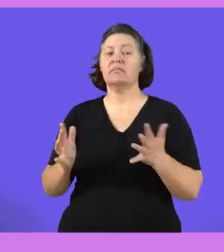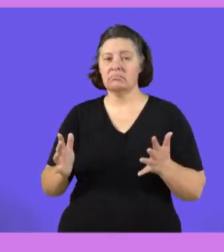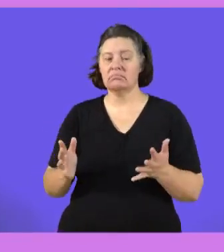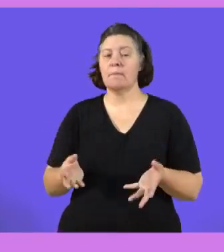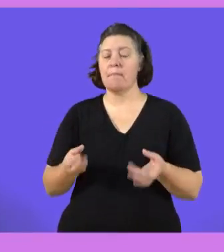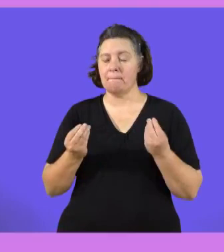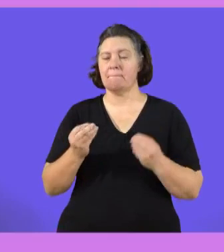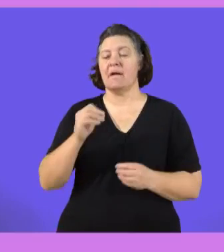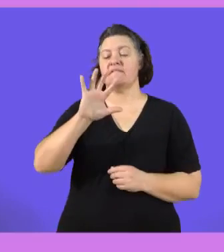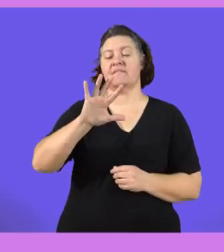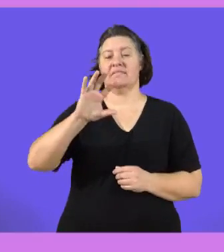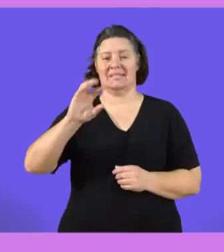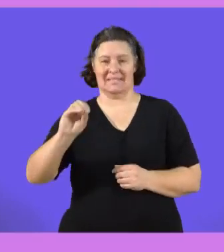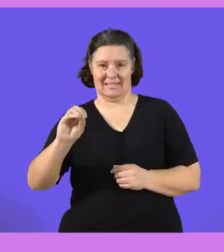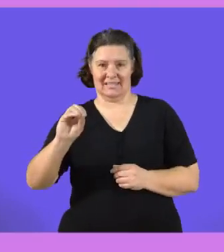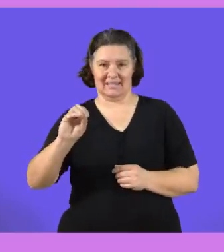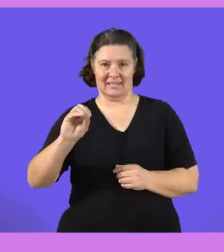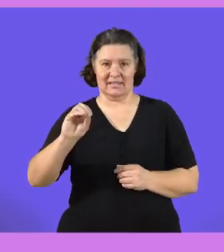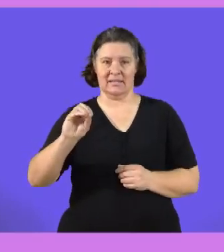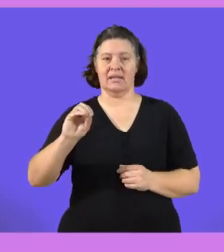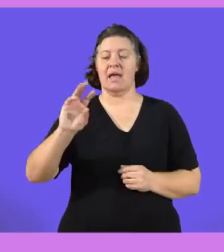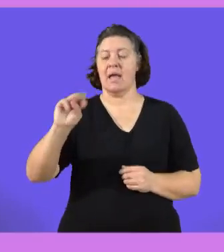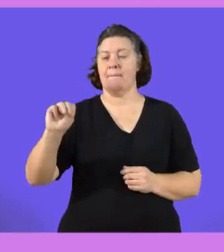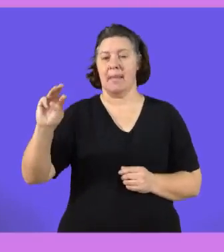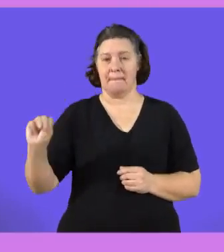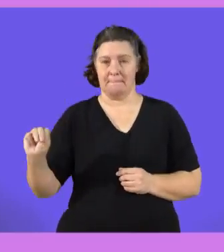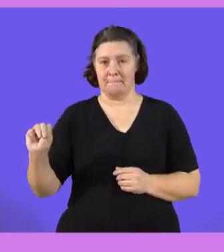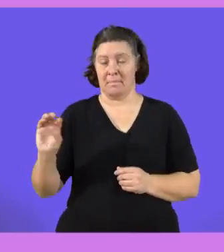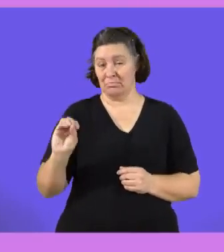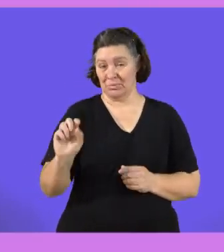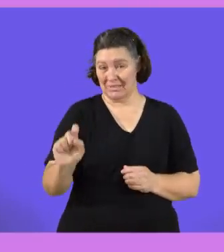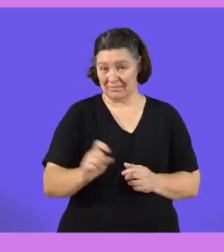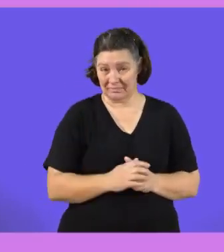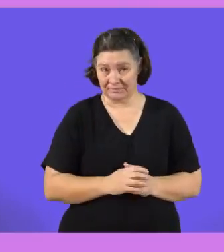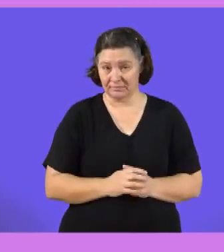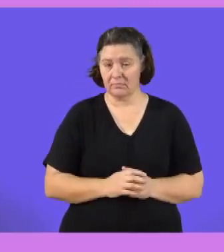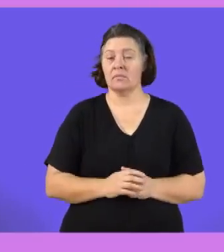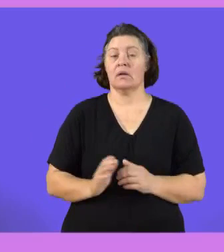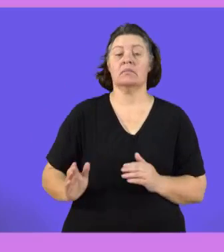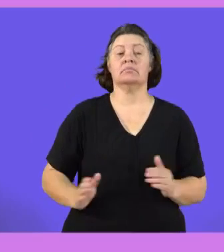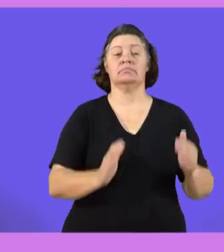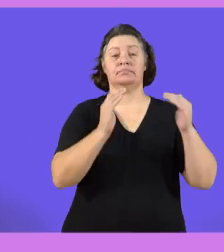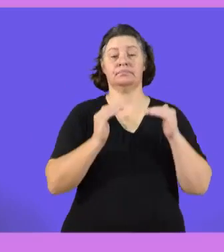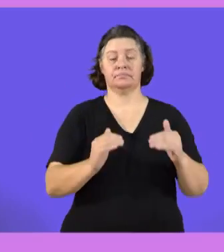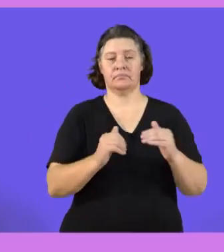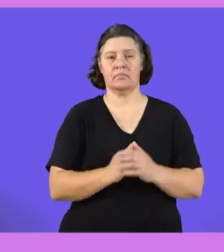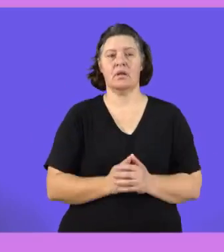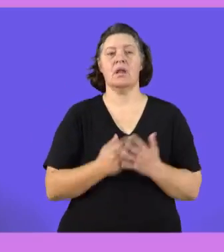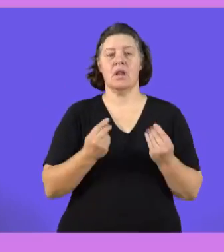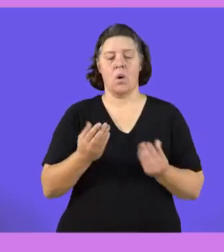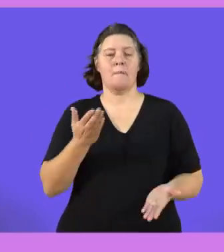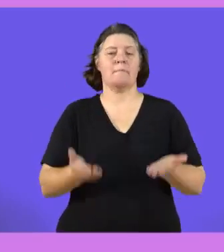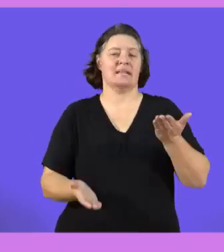10, that will give you 50. And remember, this is now millimeters. Now moving on, I'll be looking